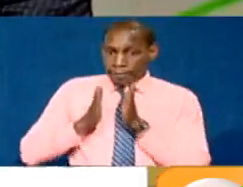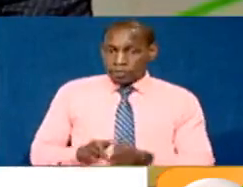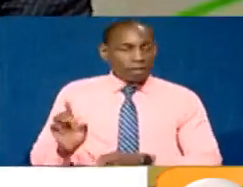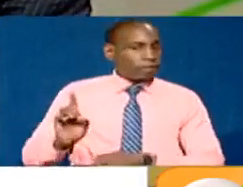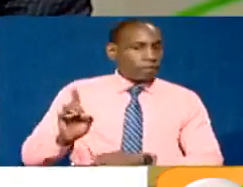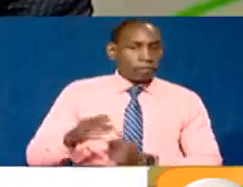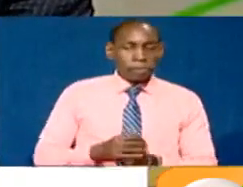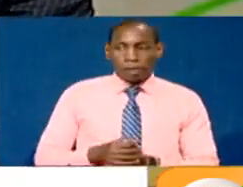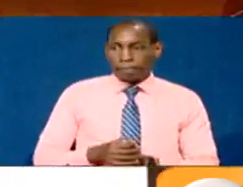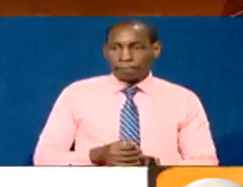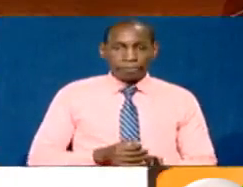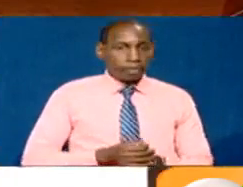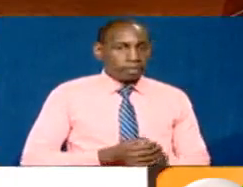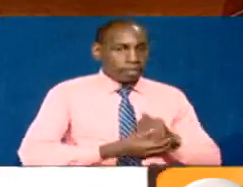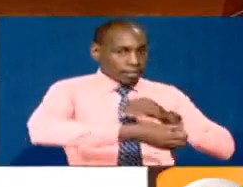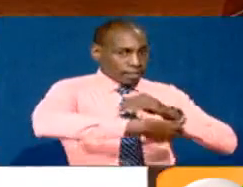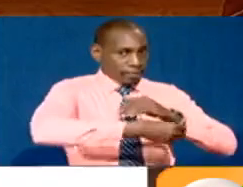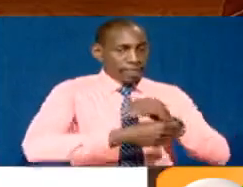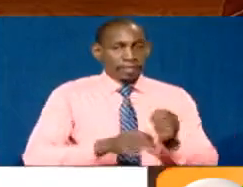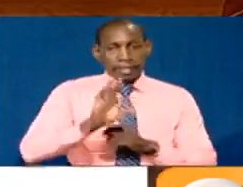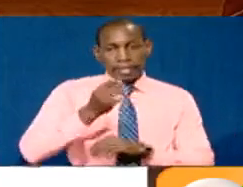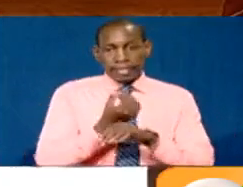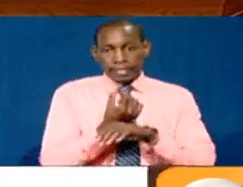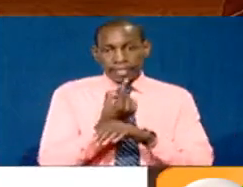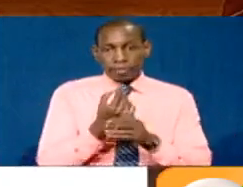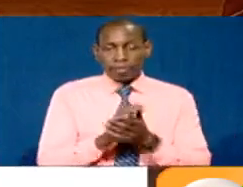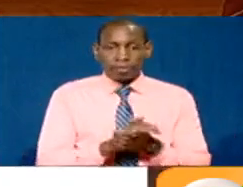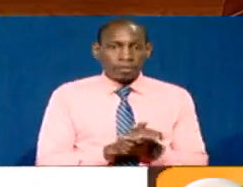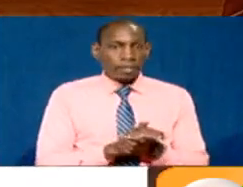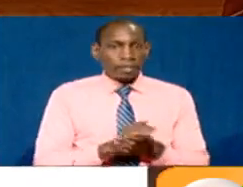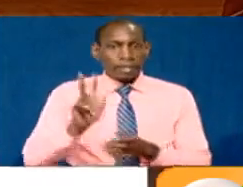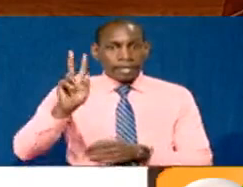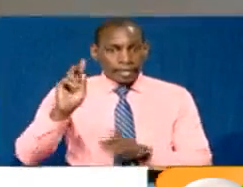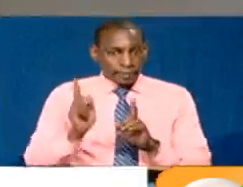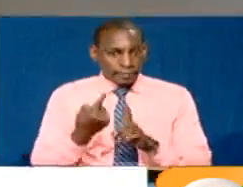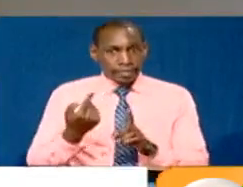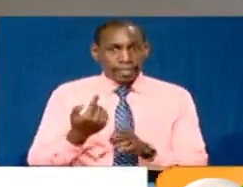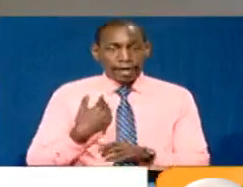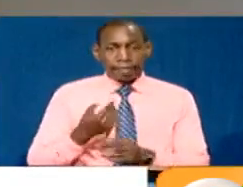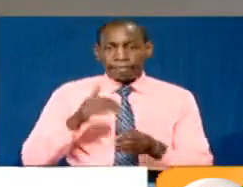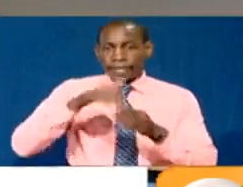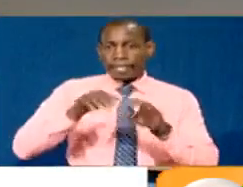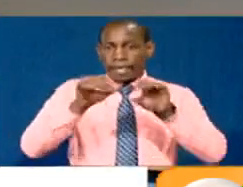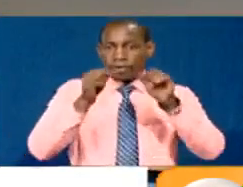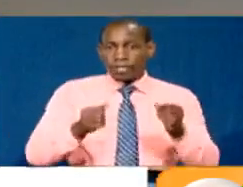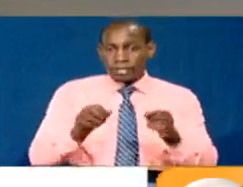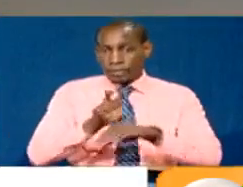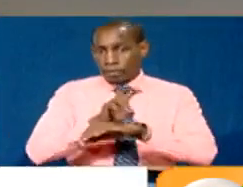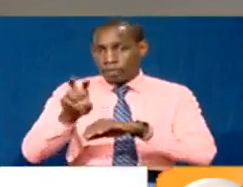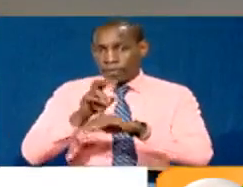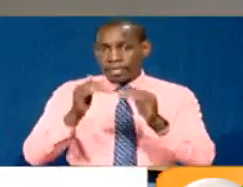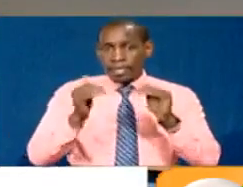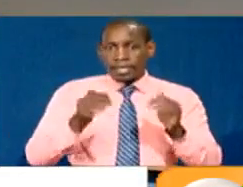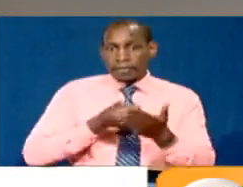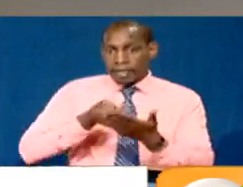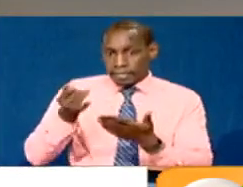personalized. Ababu, tell me this in 30 seconds, then I come to you. We want. Does Kenya Kwanza have an internal system to check the level